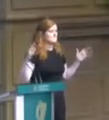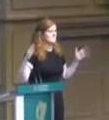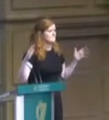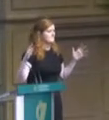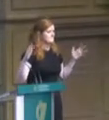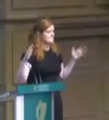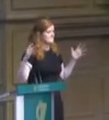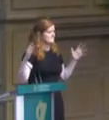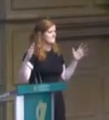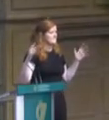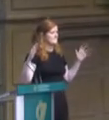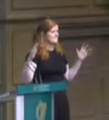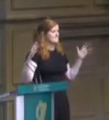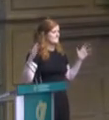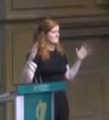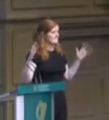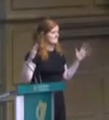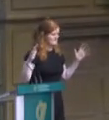foreign